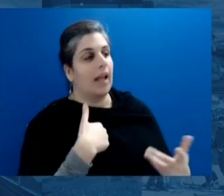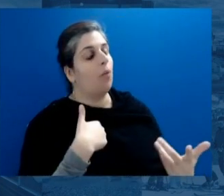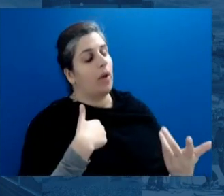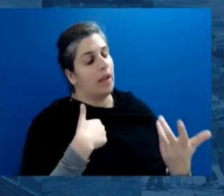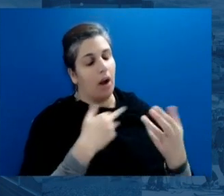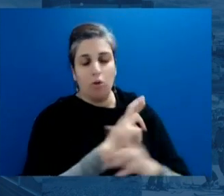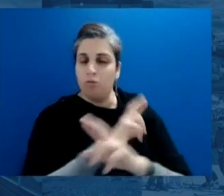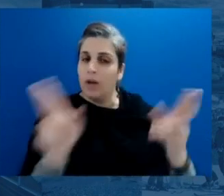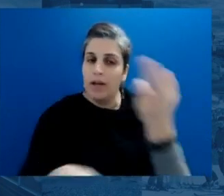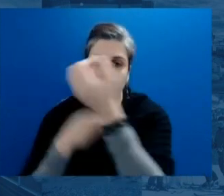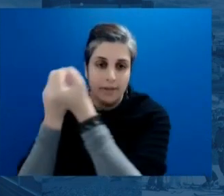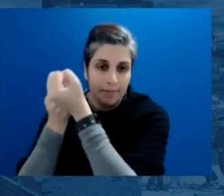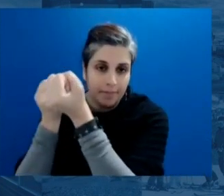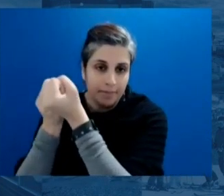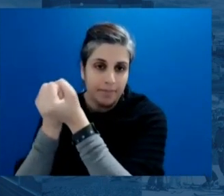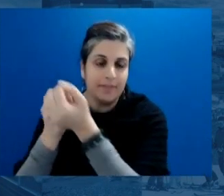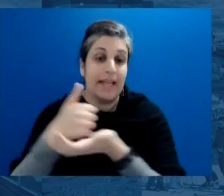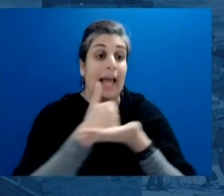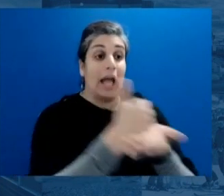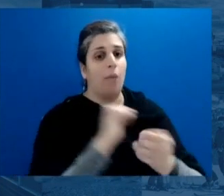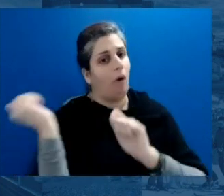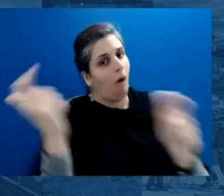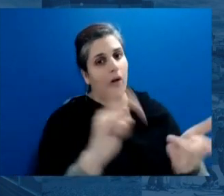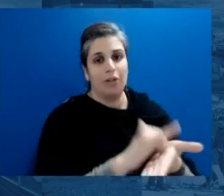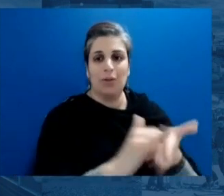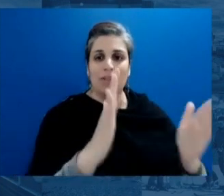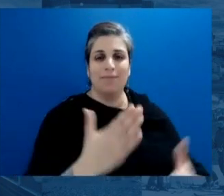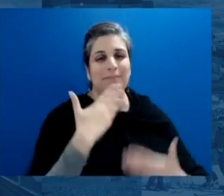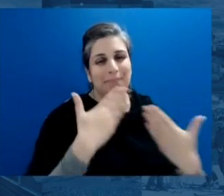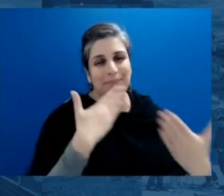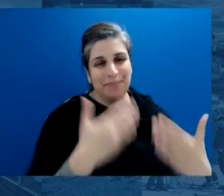laws that help all New Yorkers. Thank you.